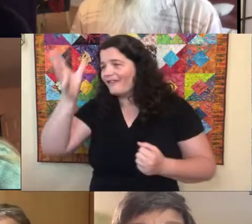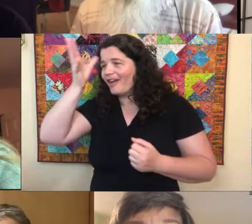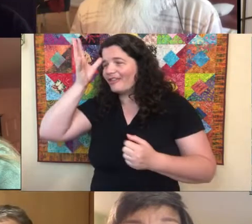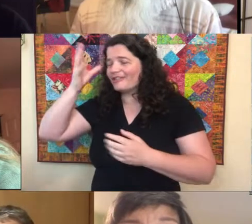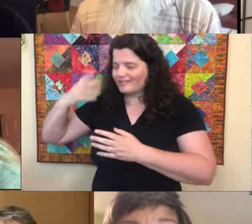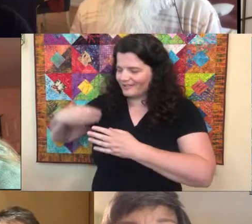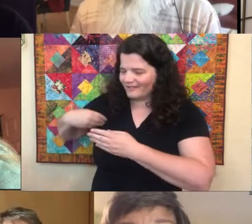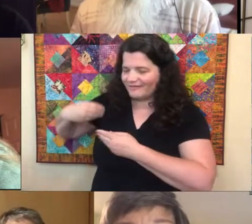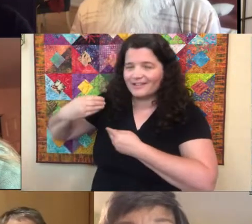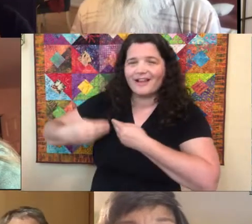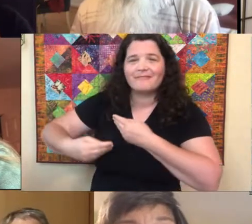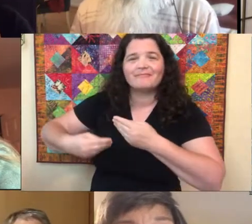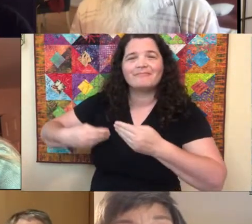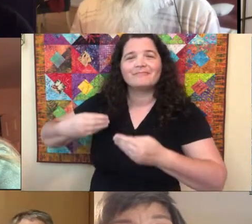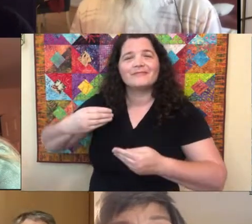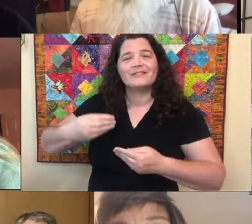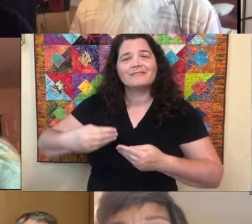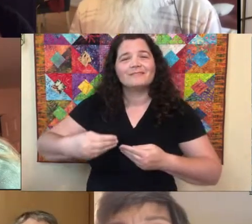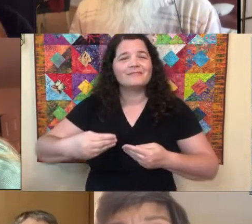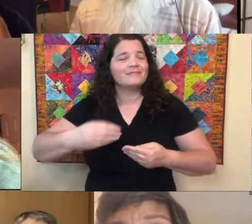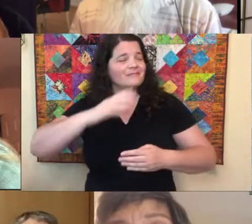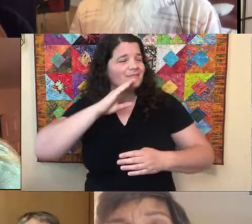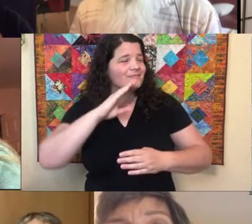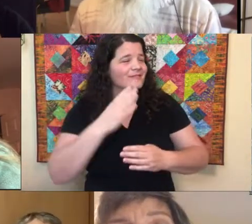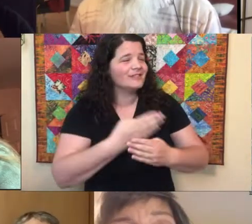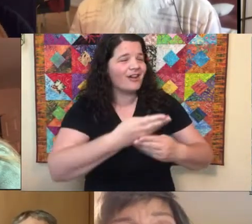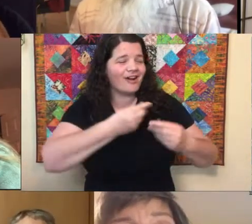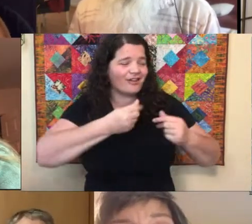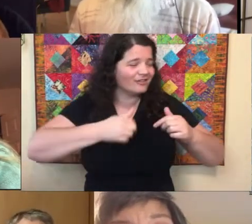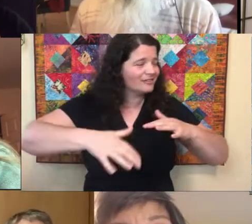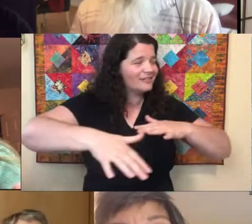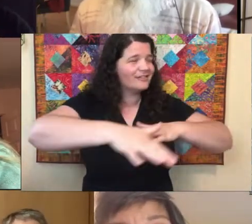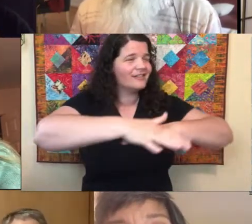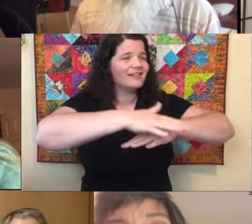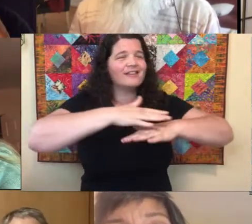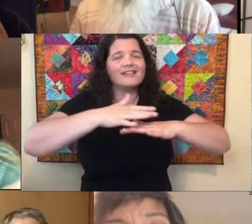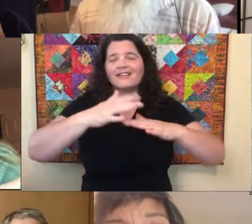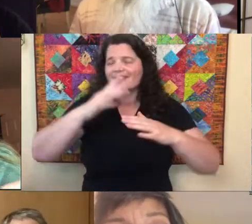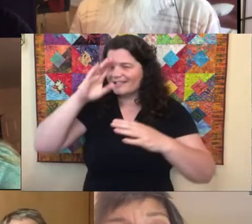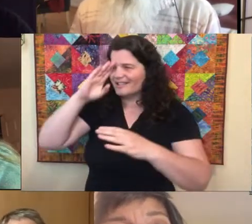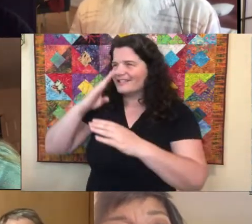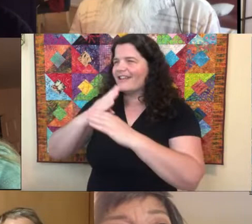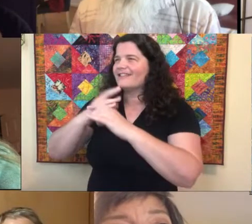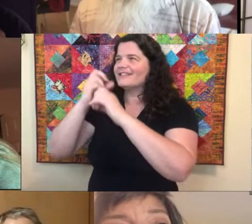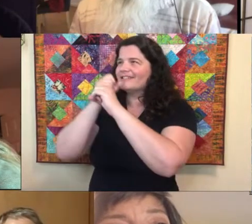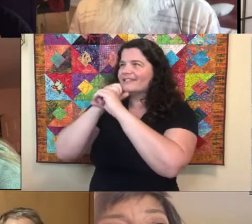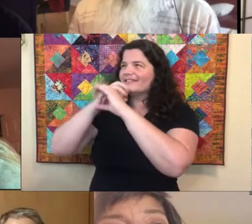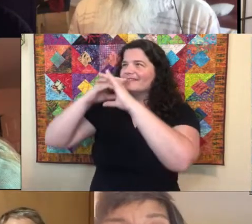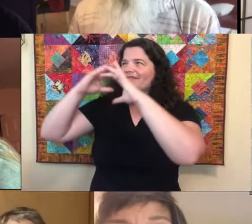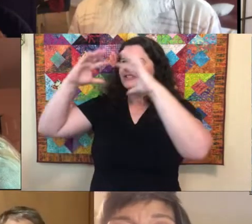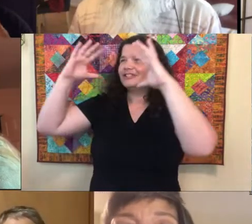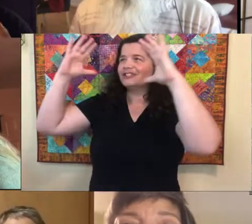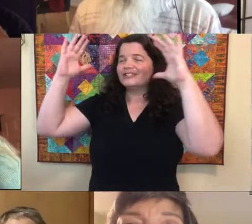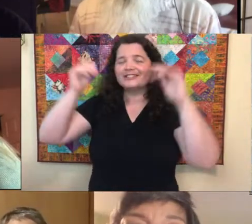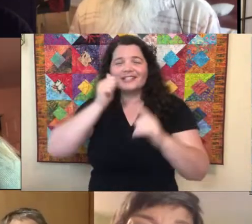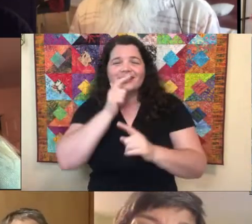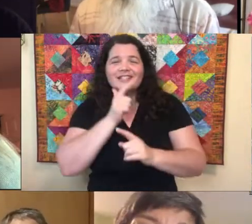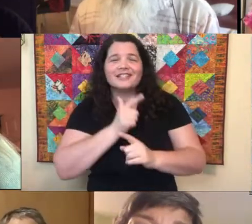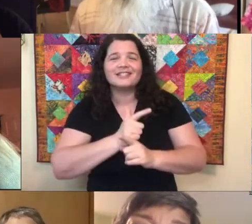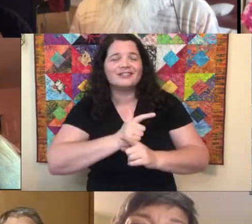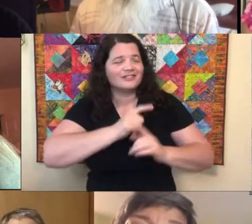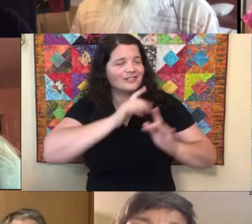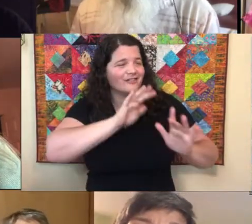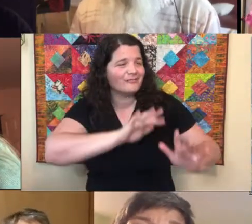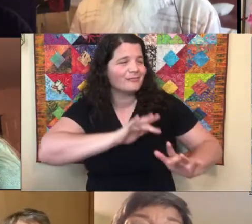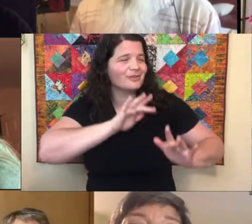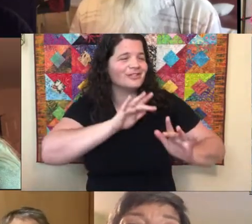and fathers of time. We are daughters of dust and the sons of great visions. We are sisters of